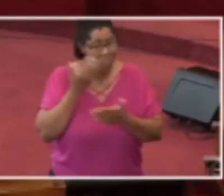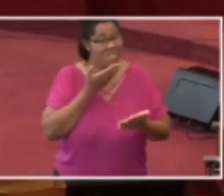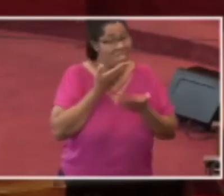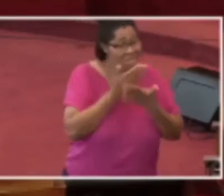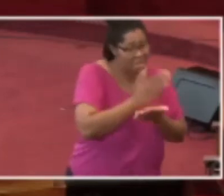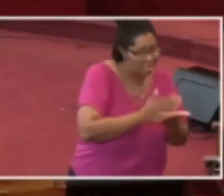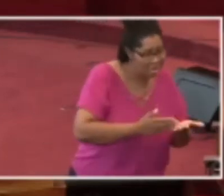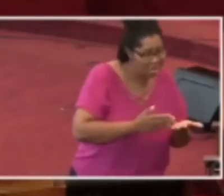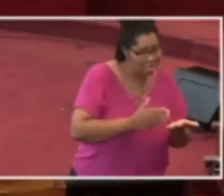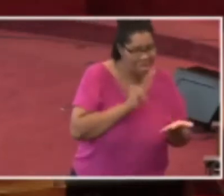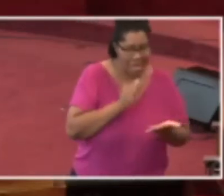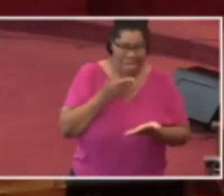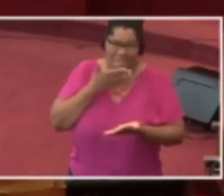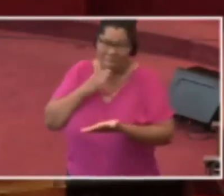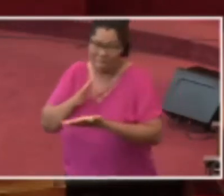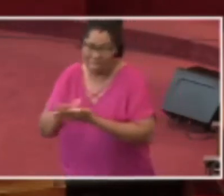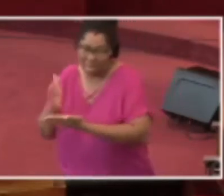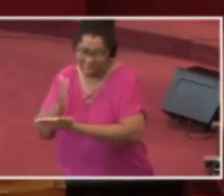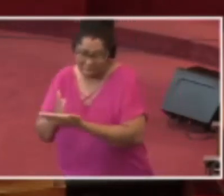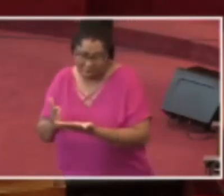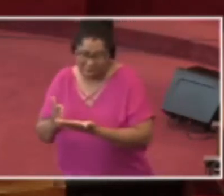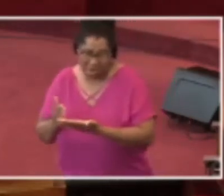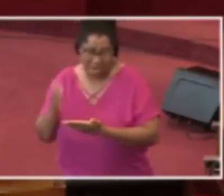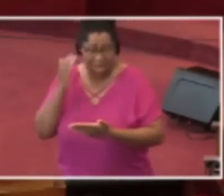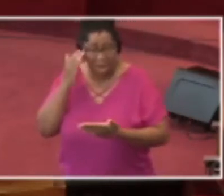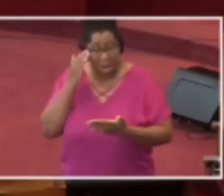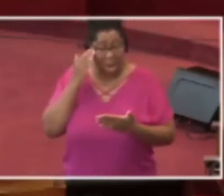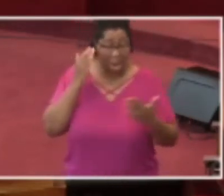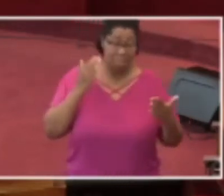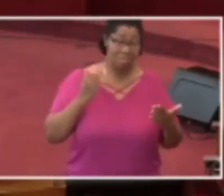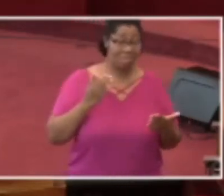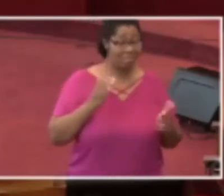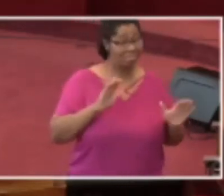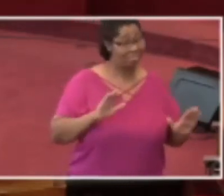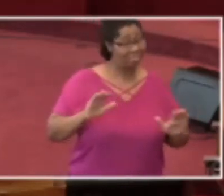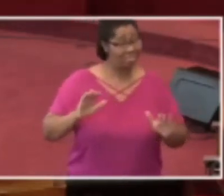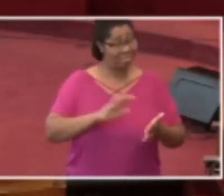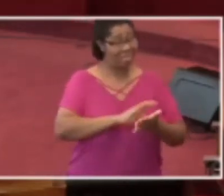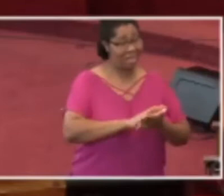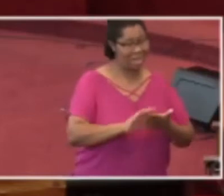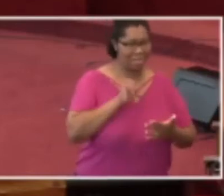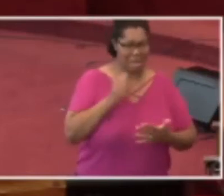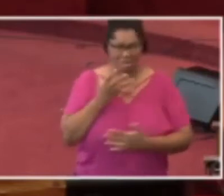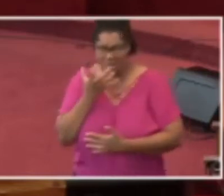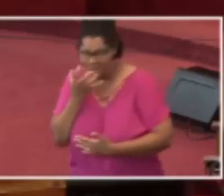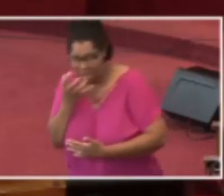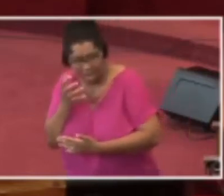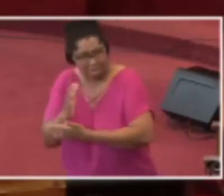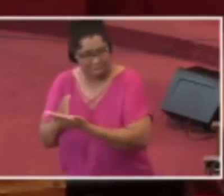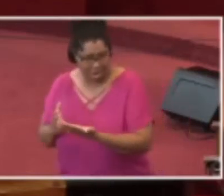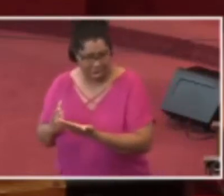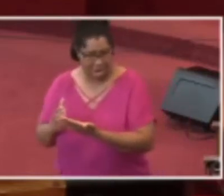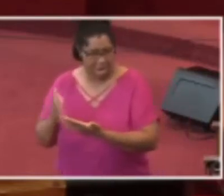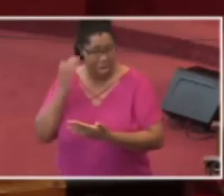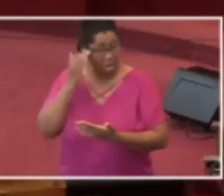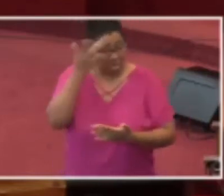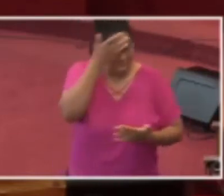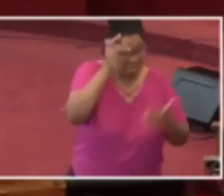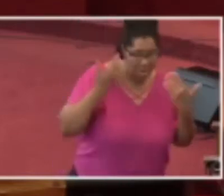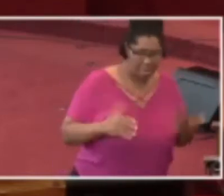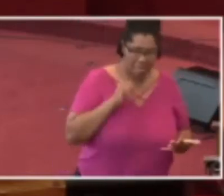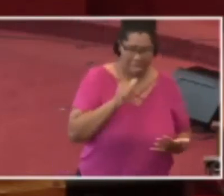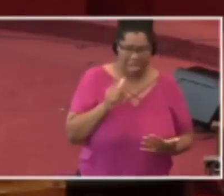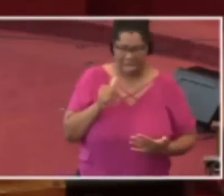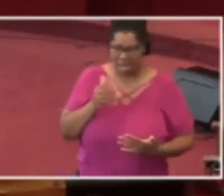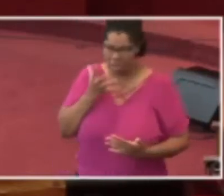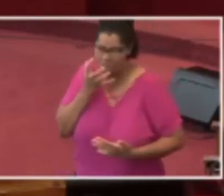Sasha Fierce. To know David Banner, but not the Incredible Hulk. To know Dr. Jekyll, but not Mr.